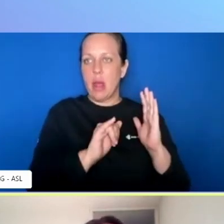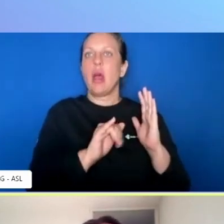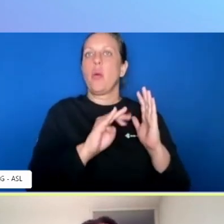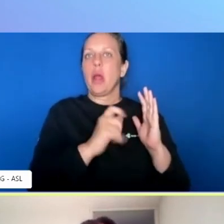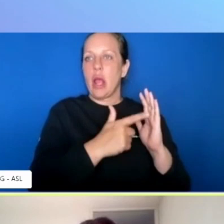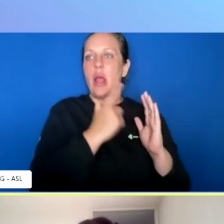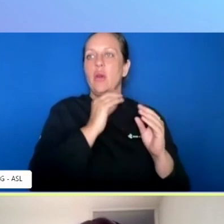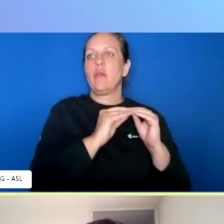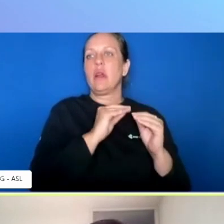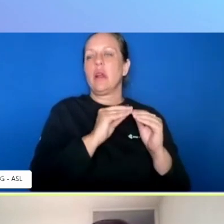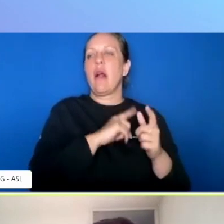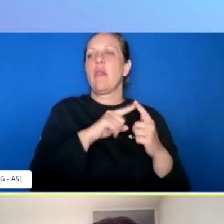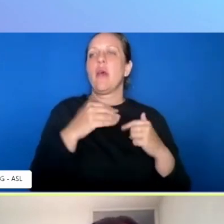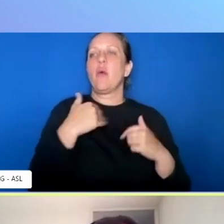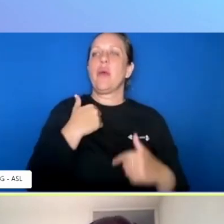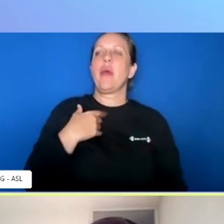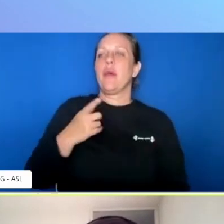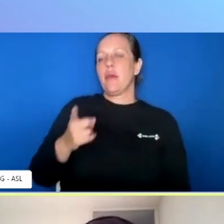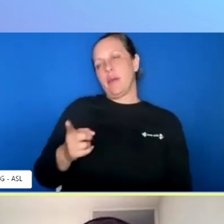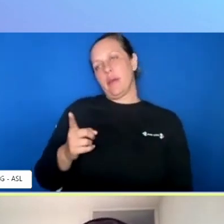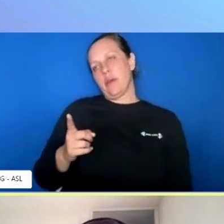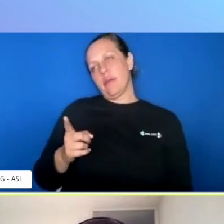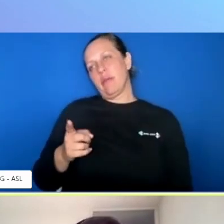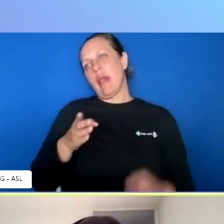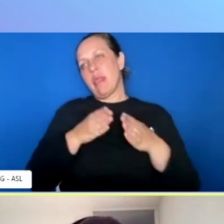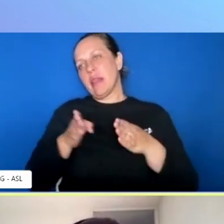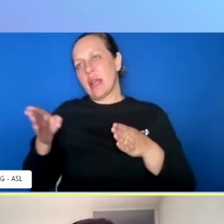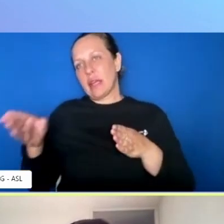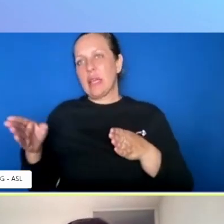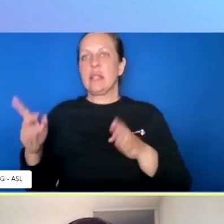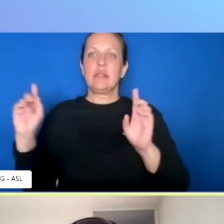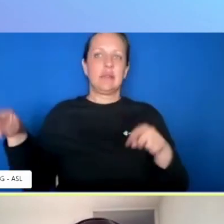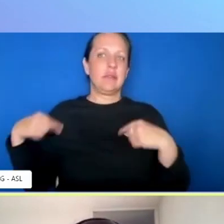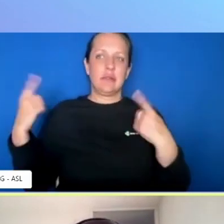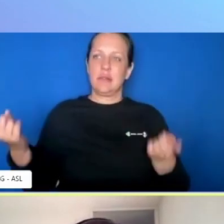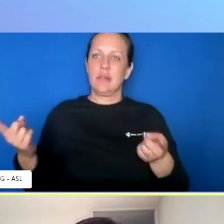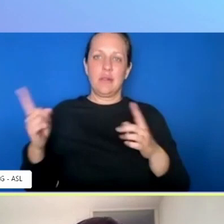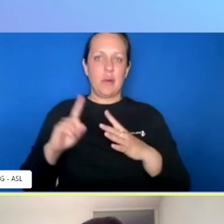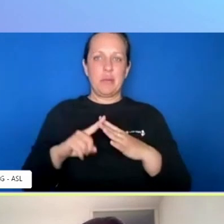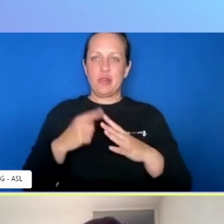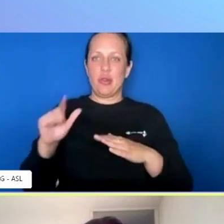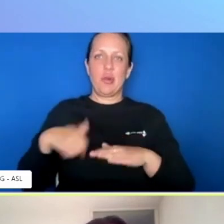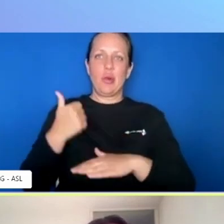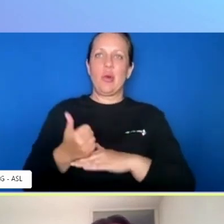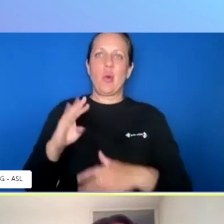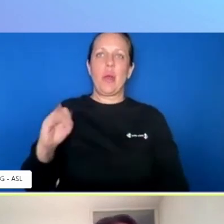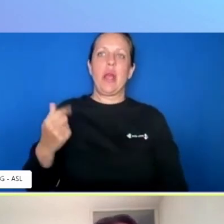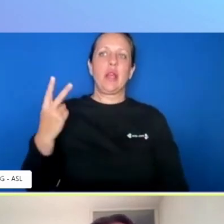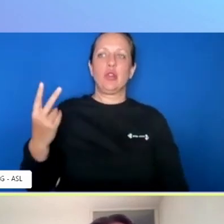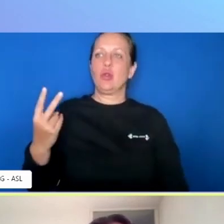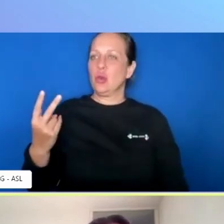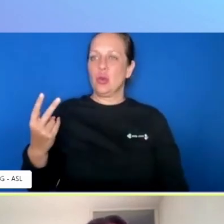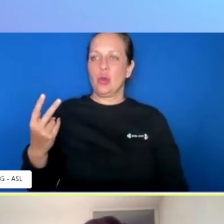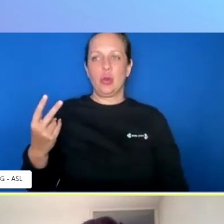fixed. And then there's the techniques, which have been around pretty much from the start of WCAG 2, which tell content